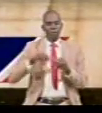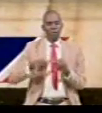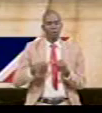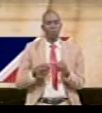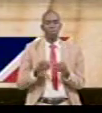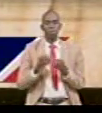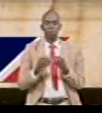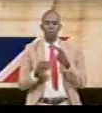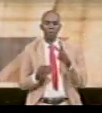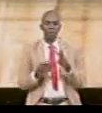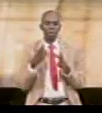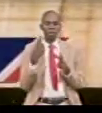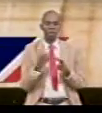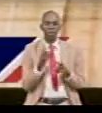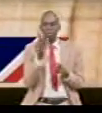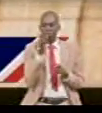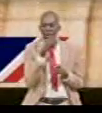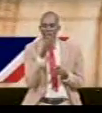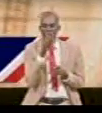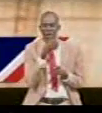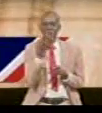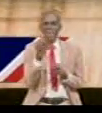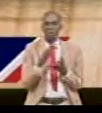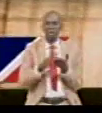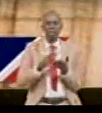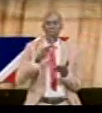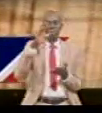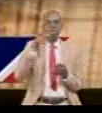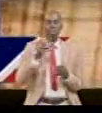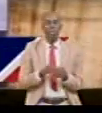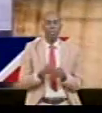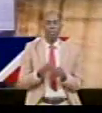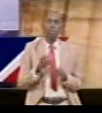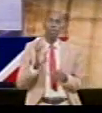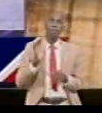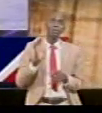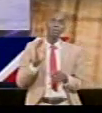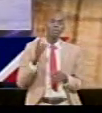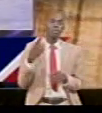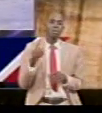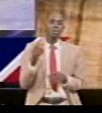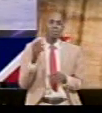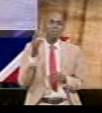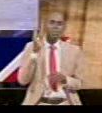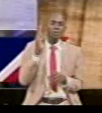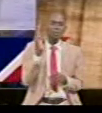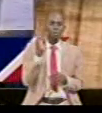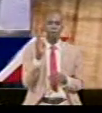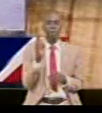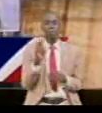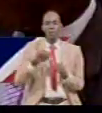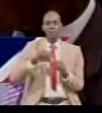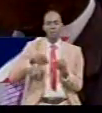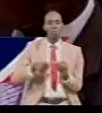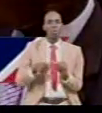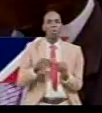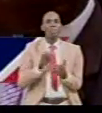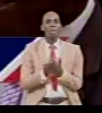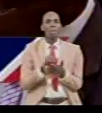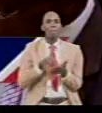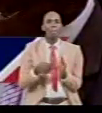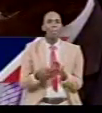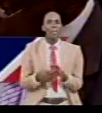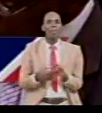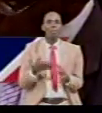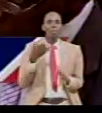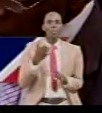the falsehood of glory in historic circumcision. That is, there were people